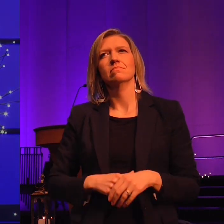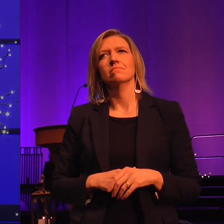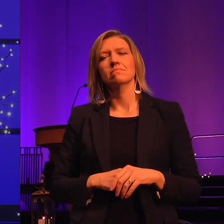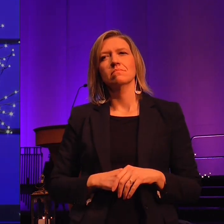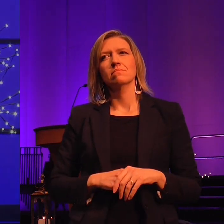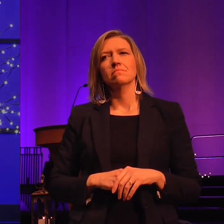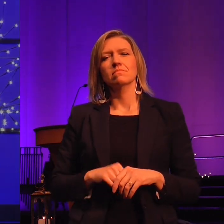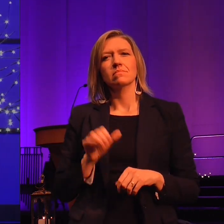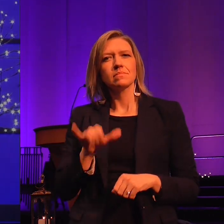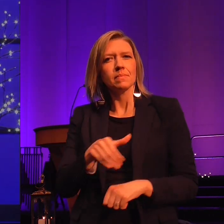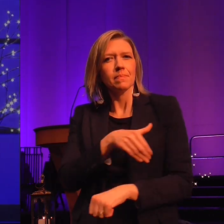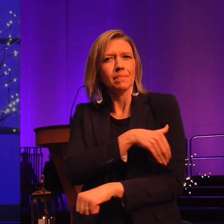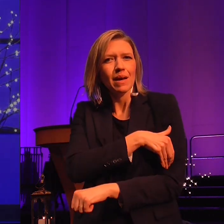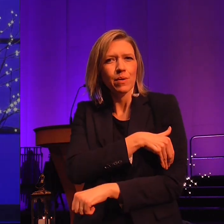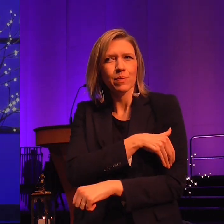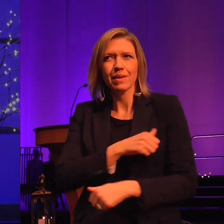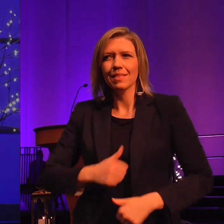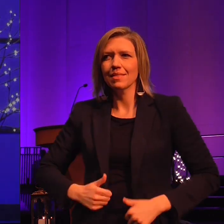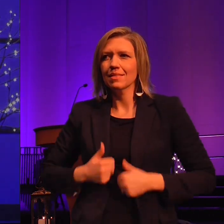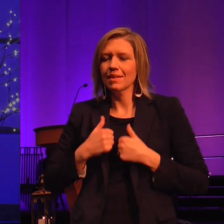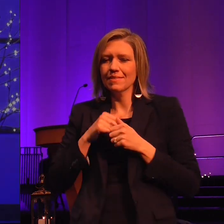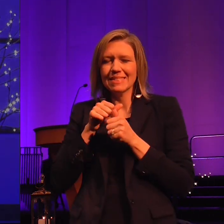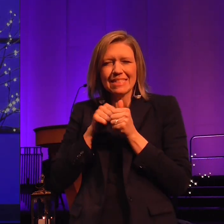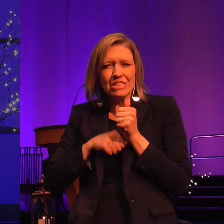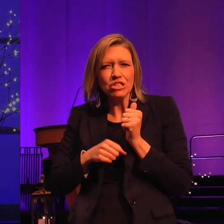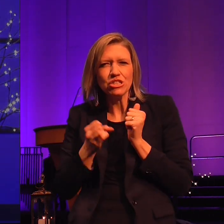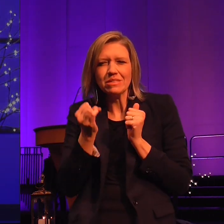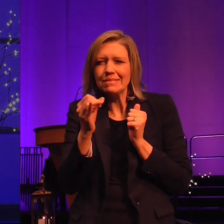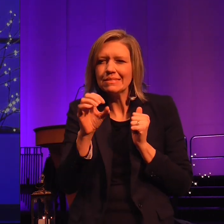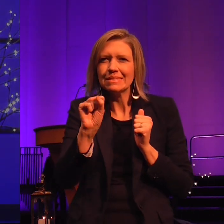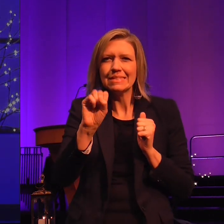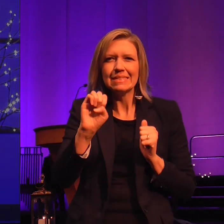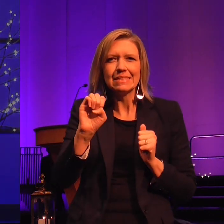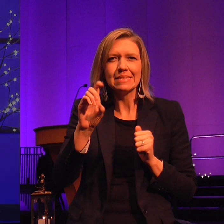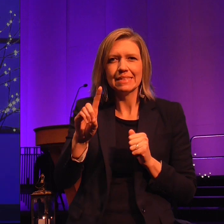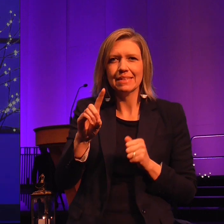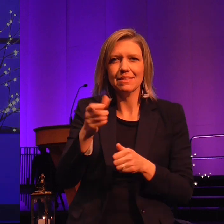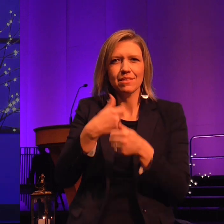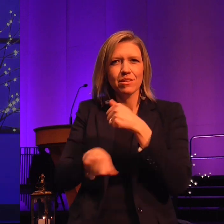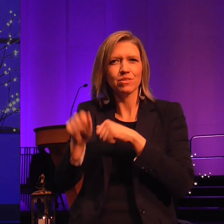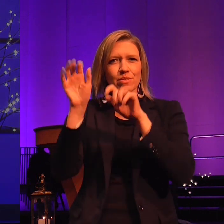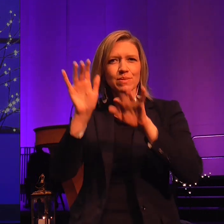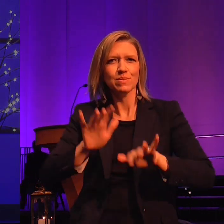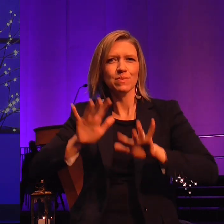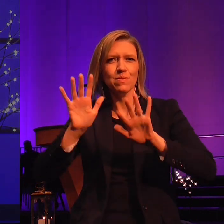that power that lives in each seed dreaming beneath the snow right now.